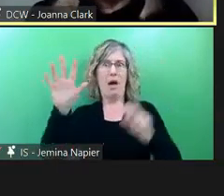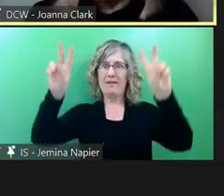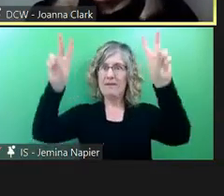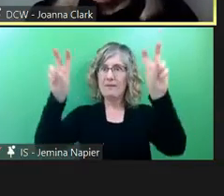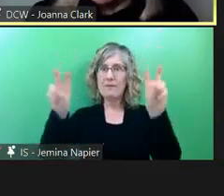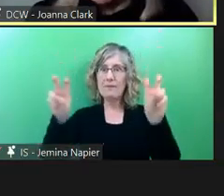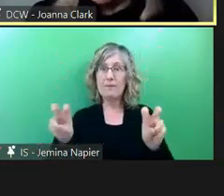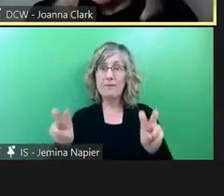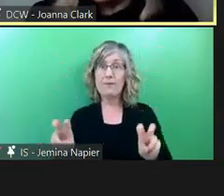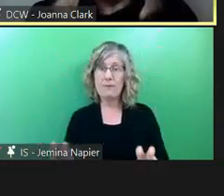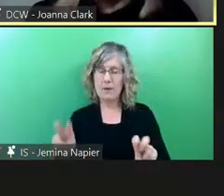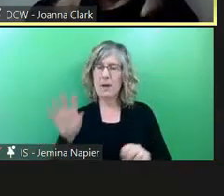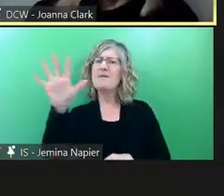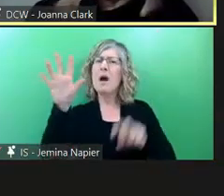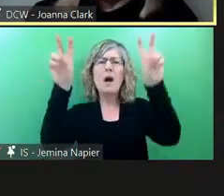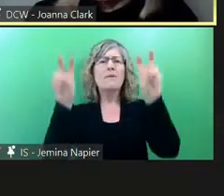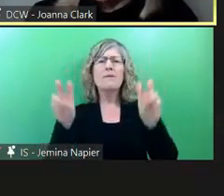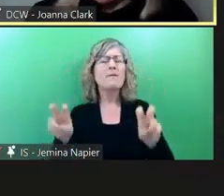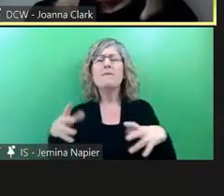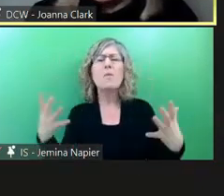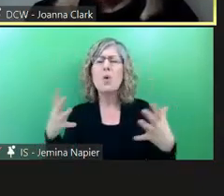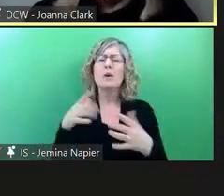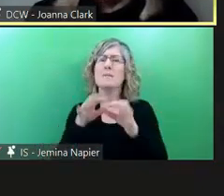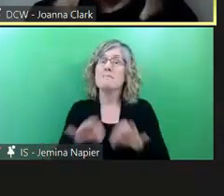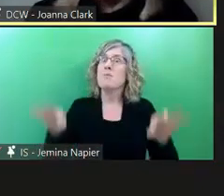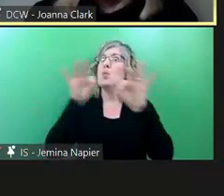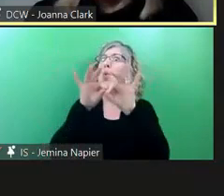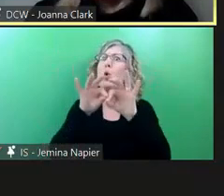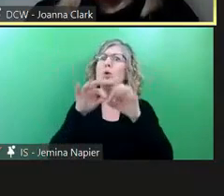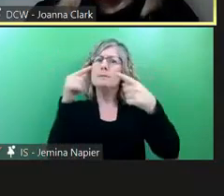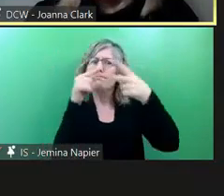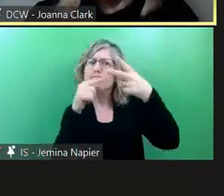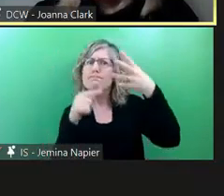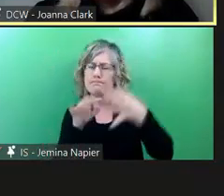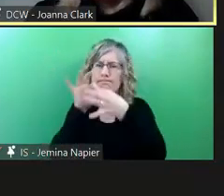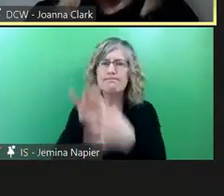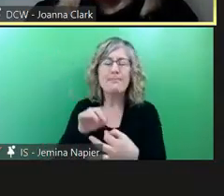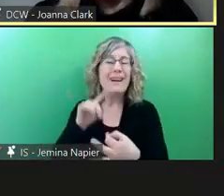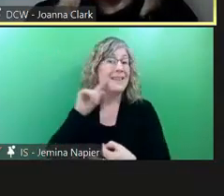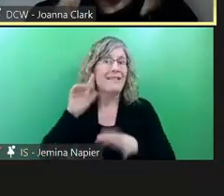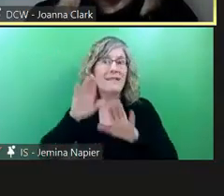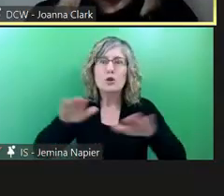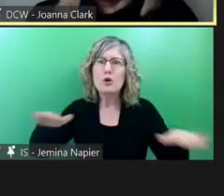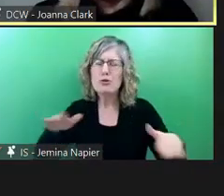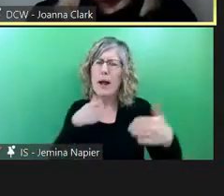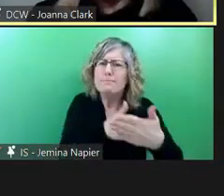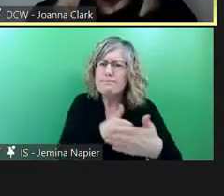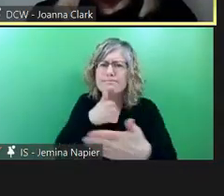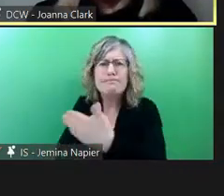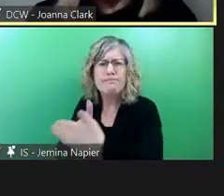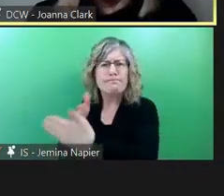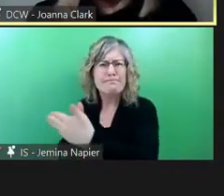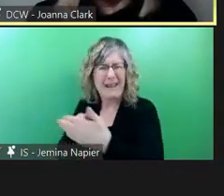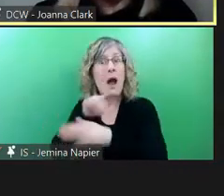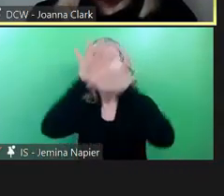particularly in low-income countries, and they talk about the barriers that deaf children and young people face, and also propose